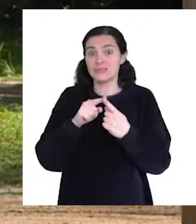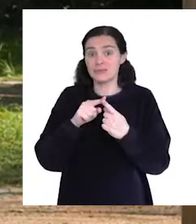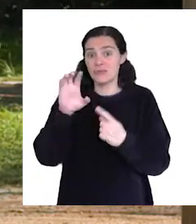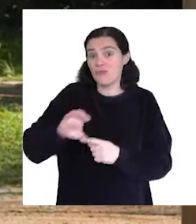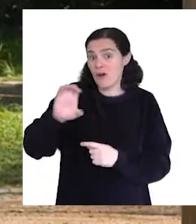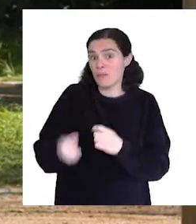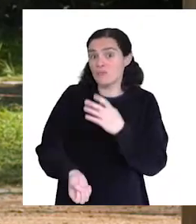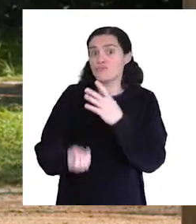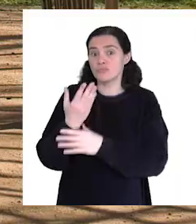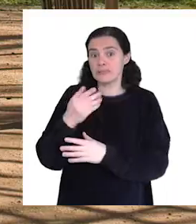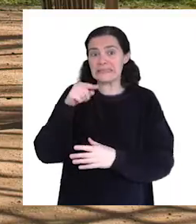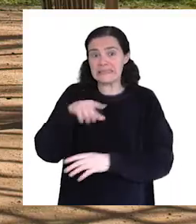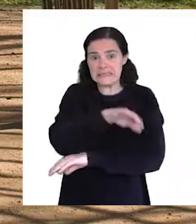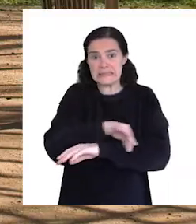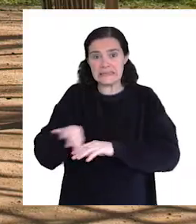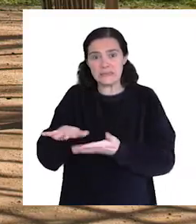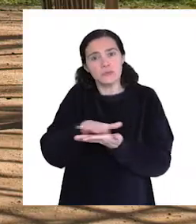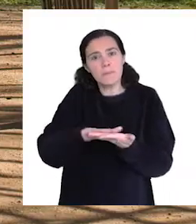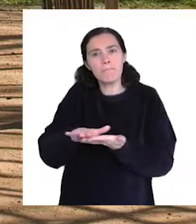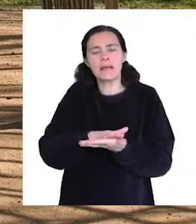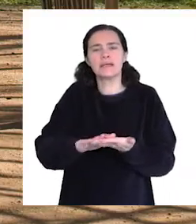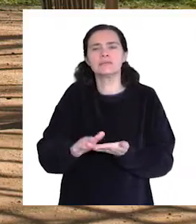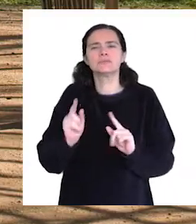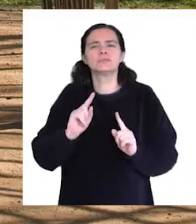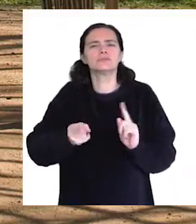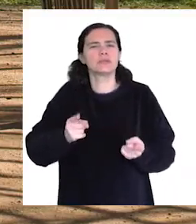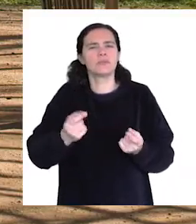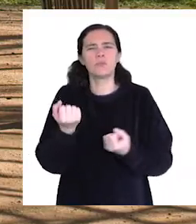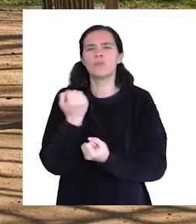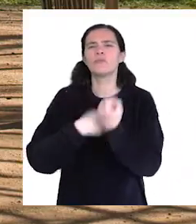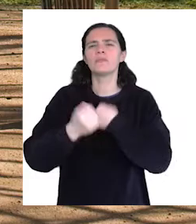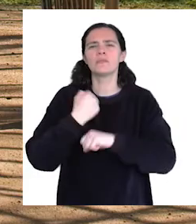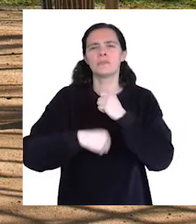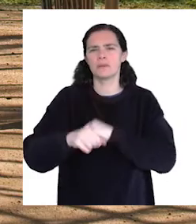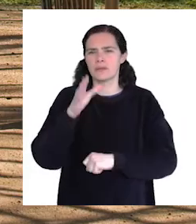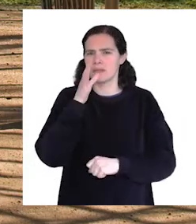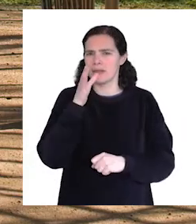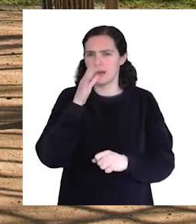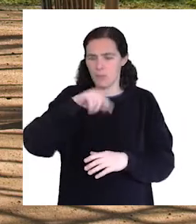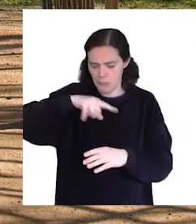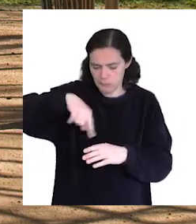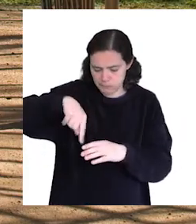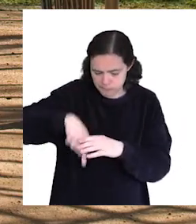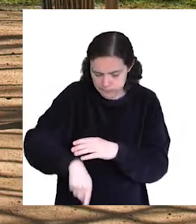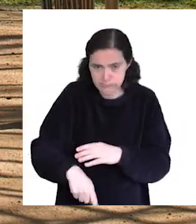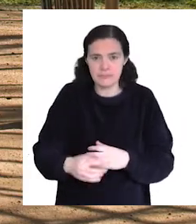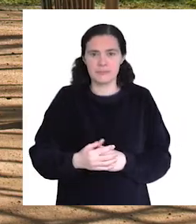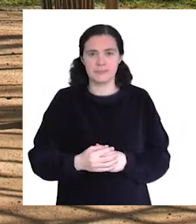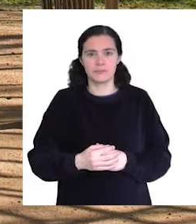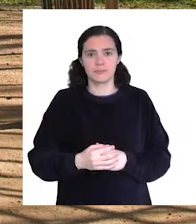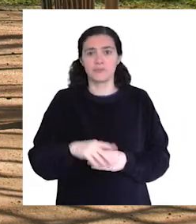to create this shape. So this architecture is based on the movement of water going